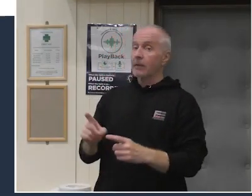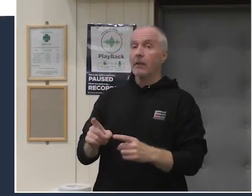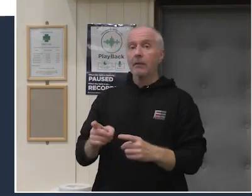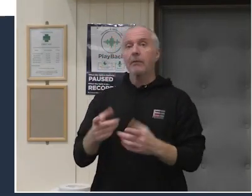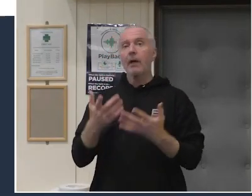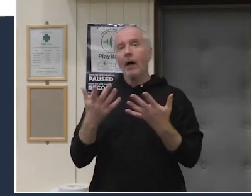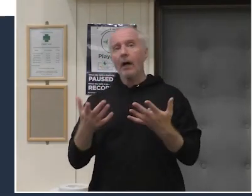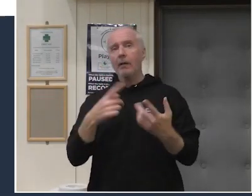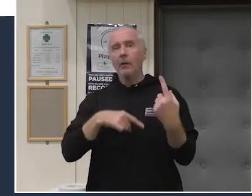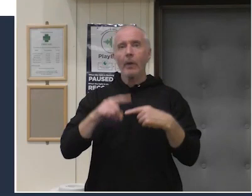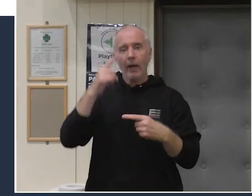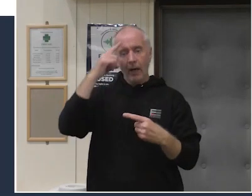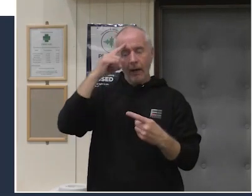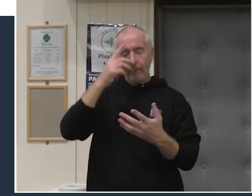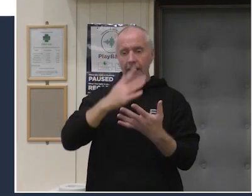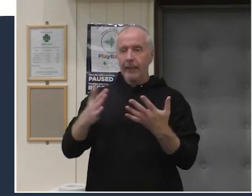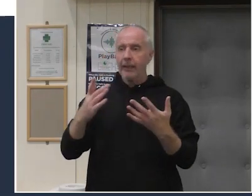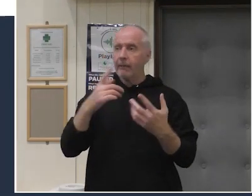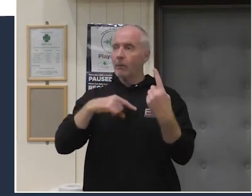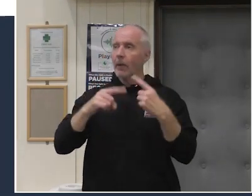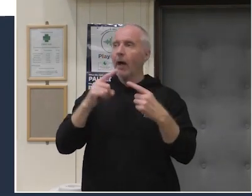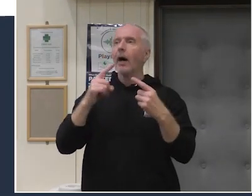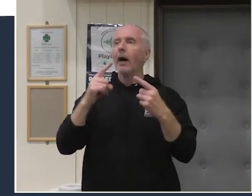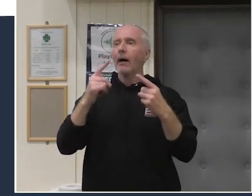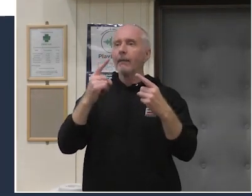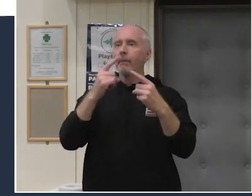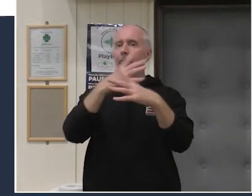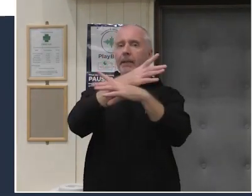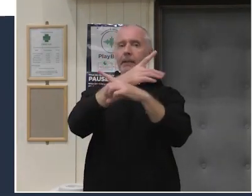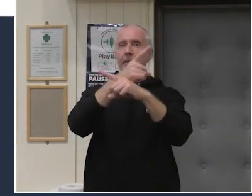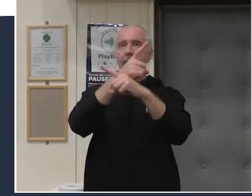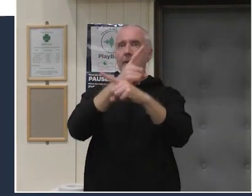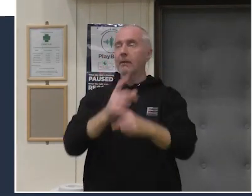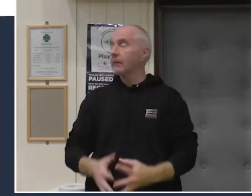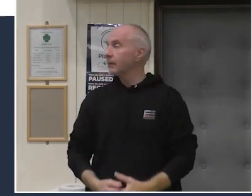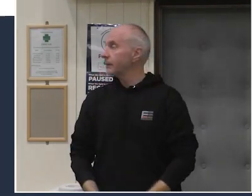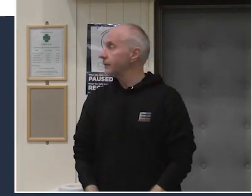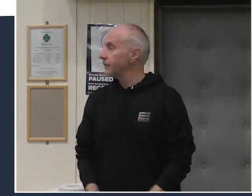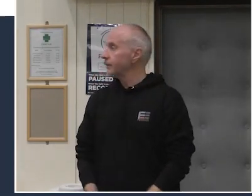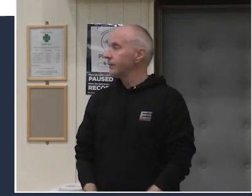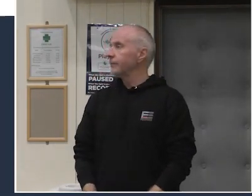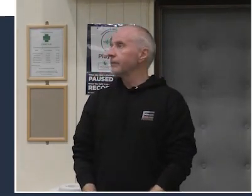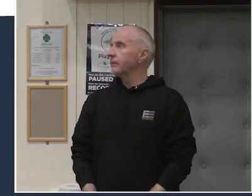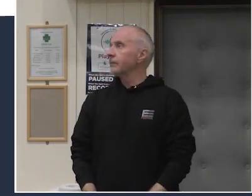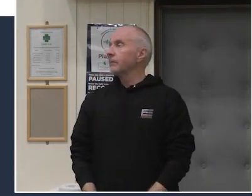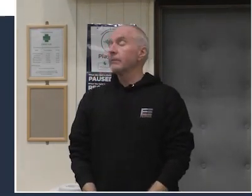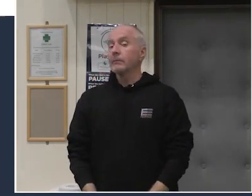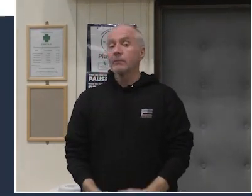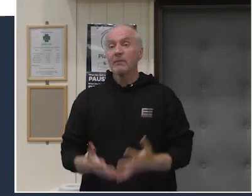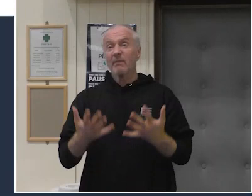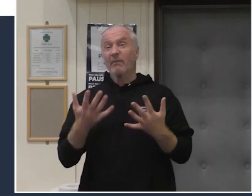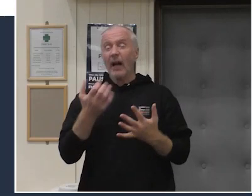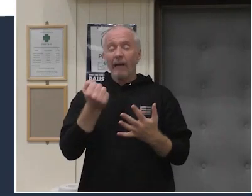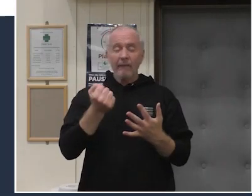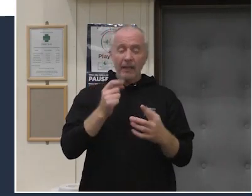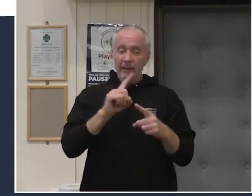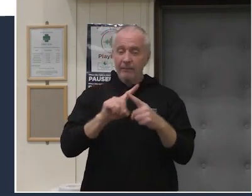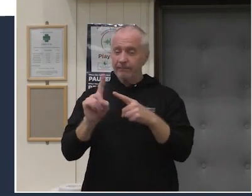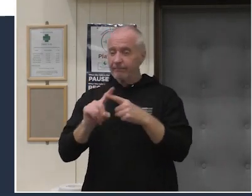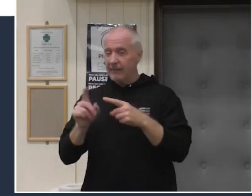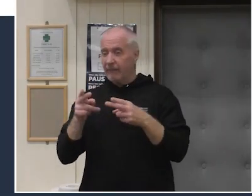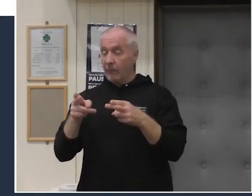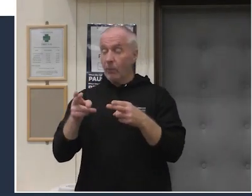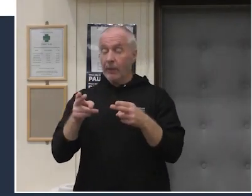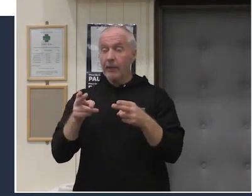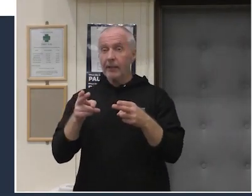to believe that we're missing something. Now, it's not the only way. So if we